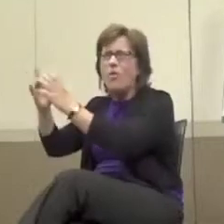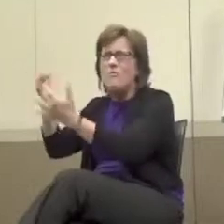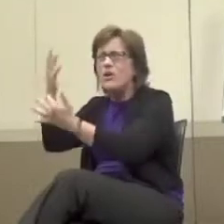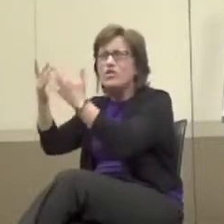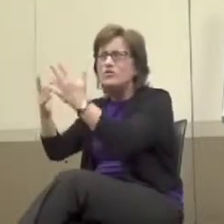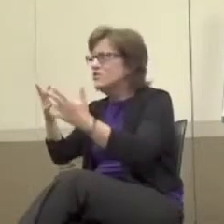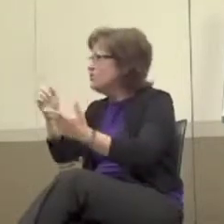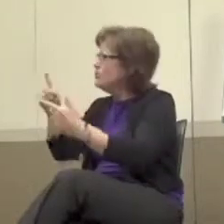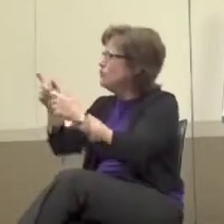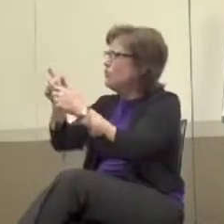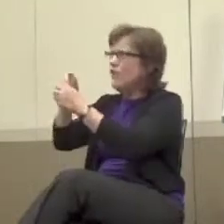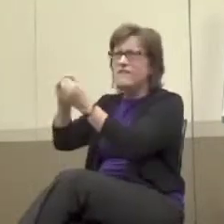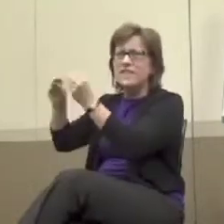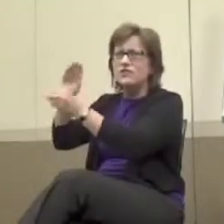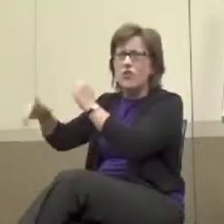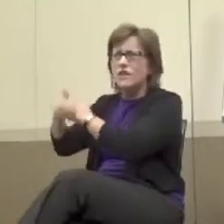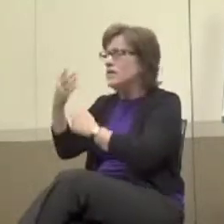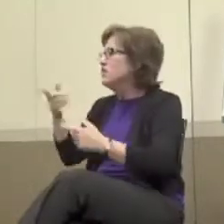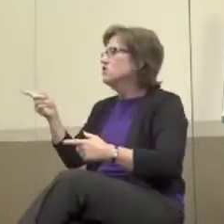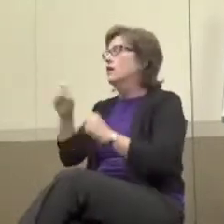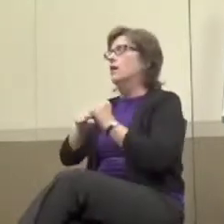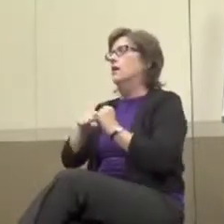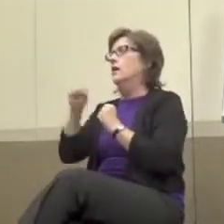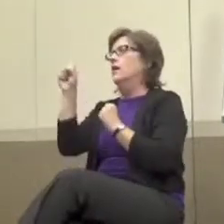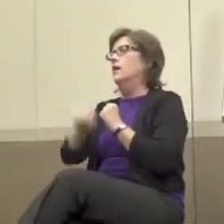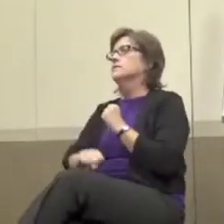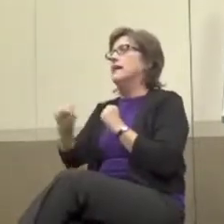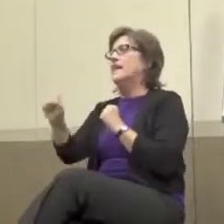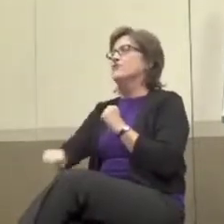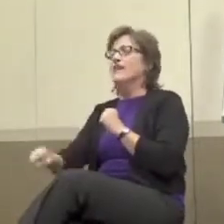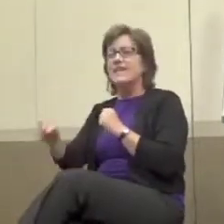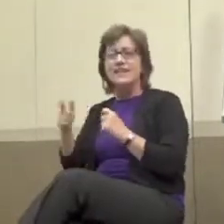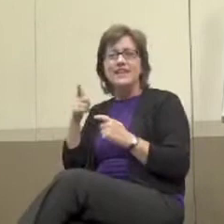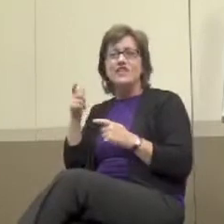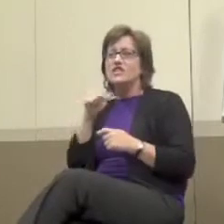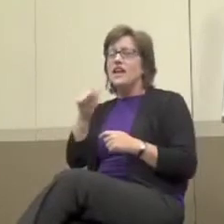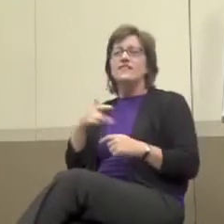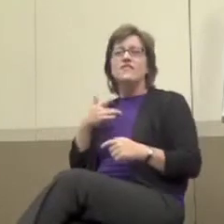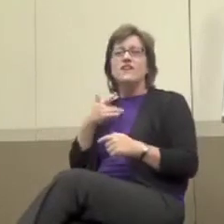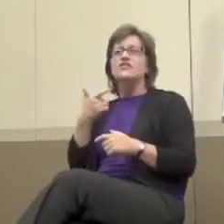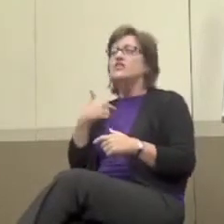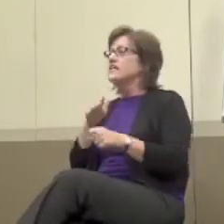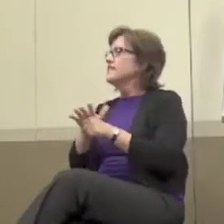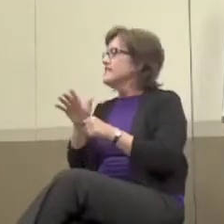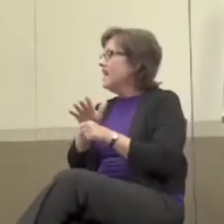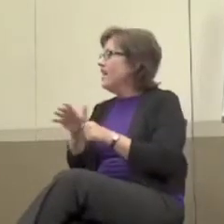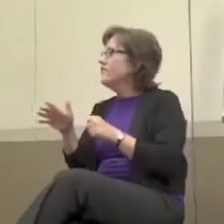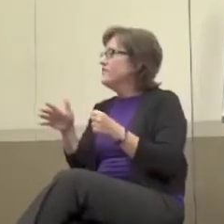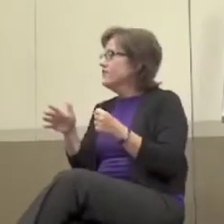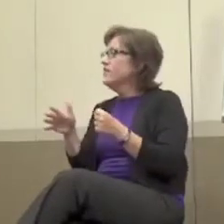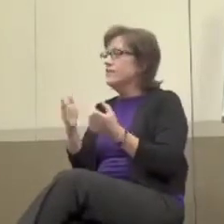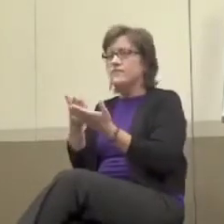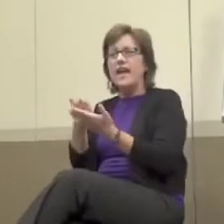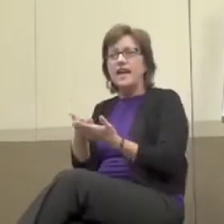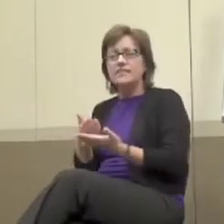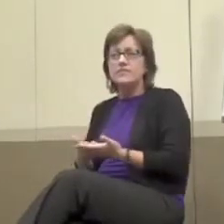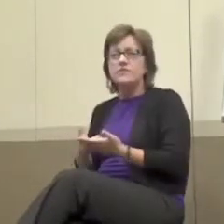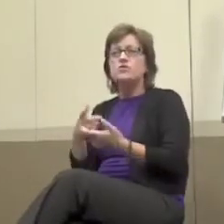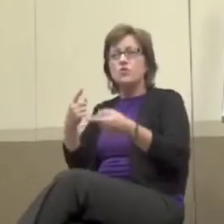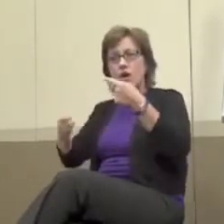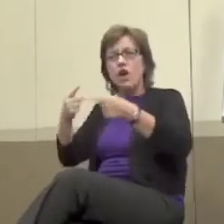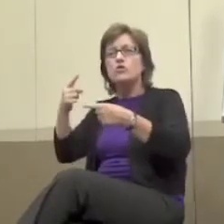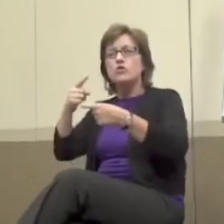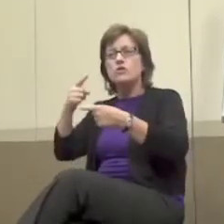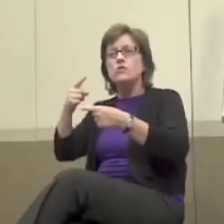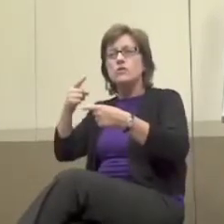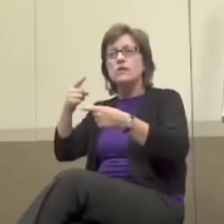So she tends to like exaggerate because she doesn't feel like she has enough ground on the argument as it is to win